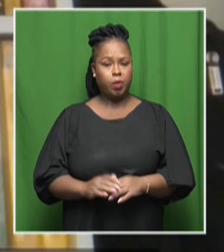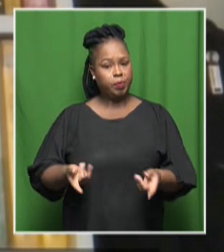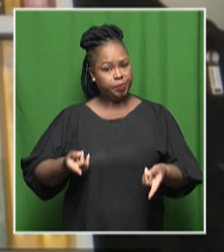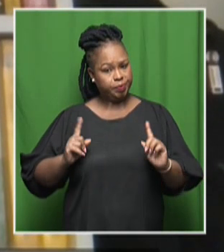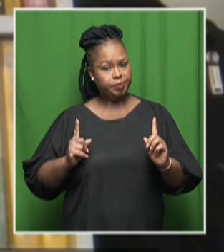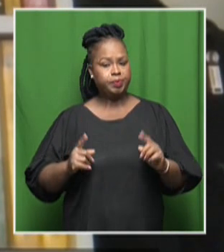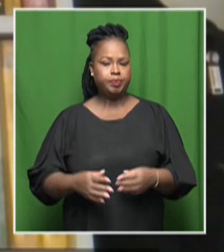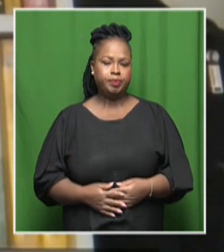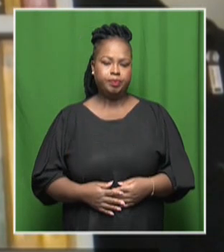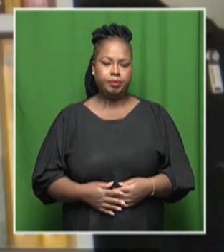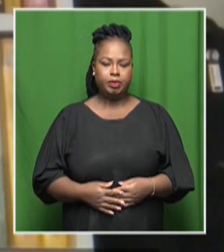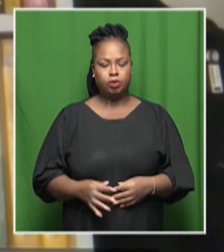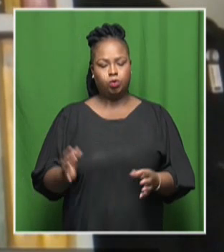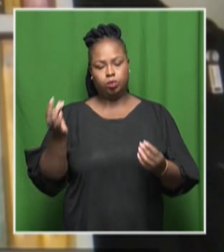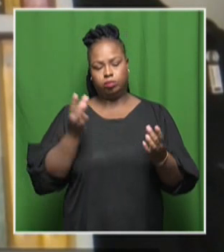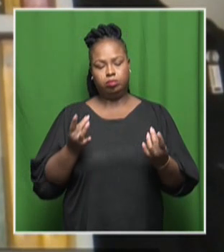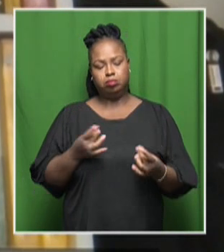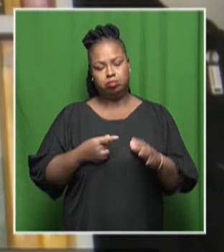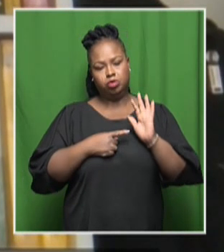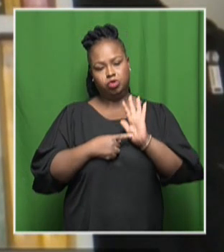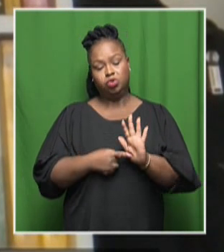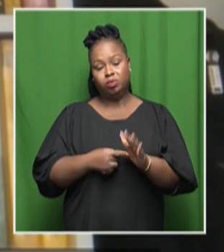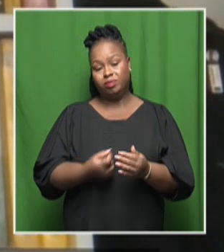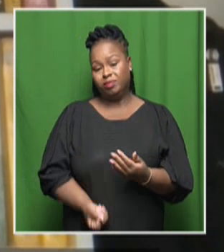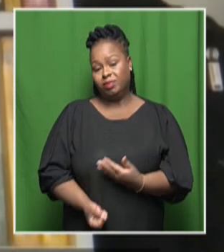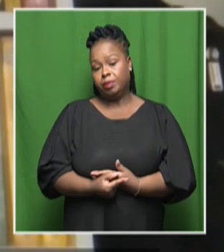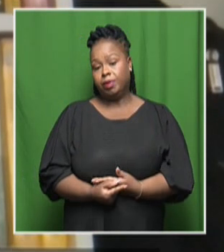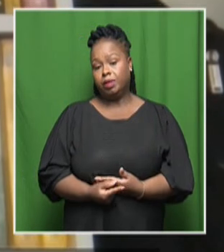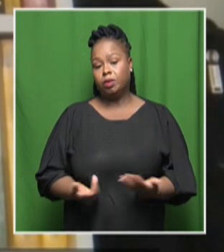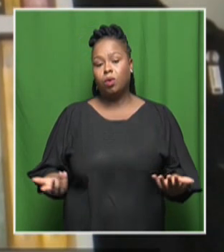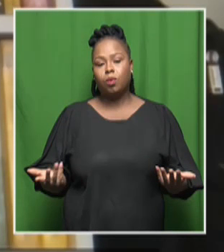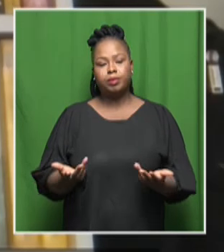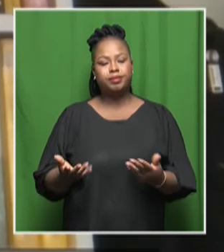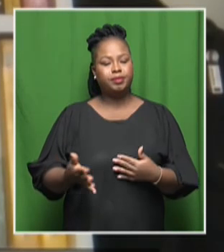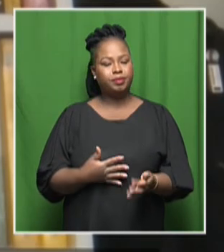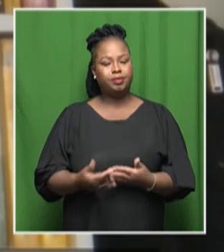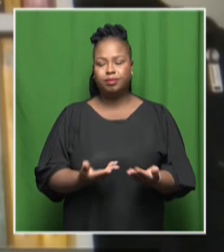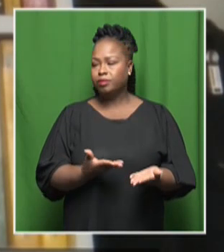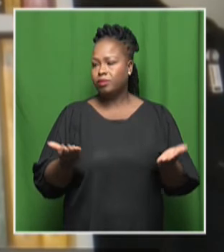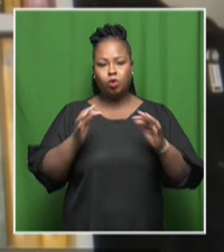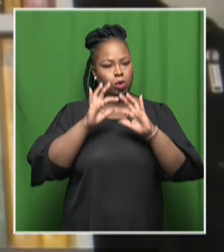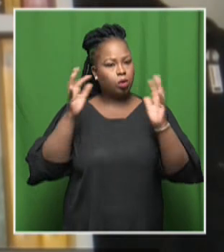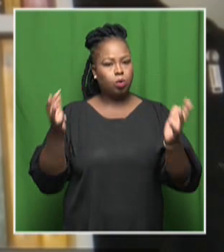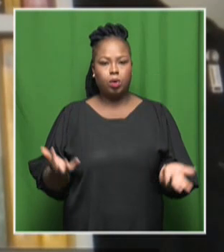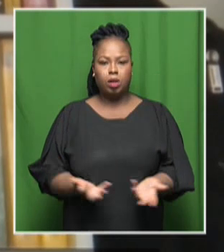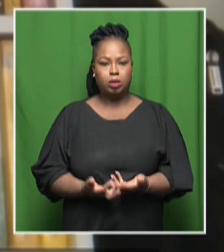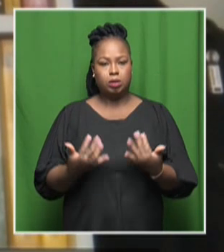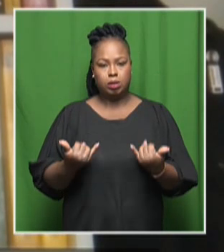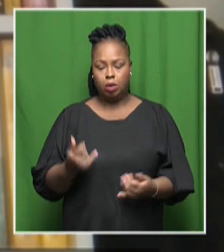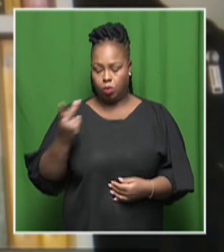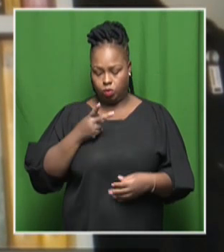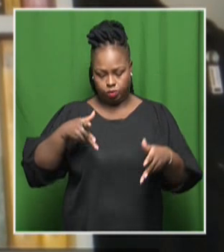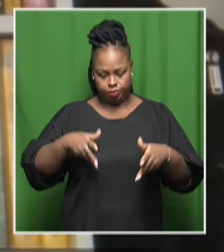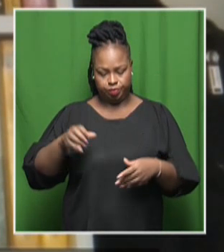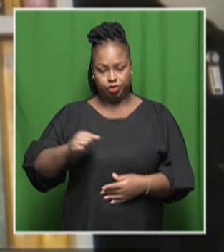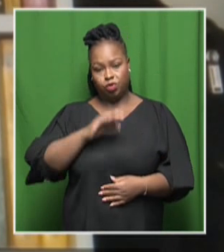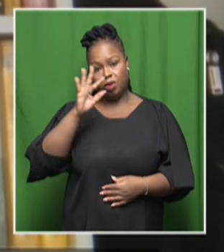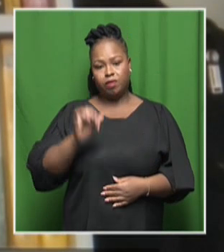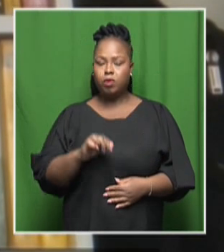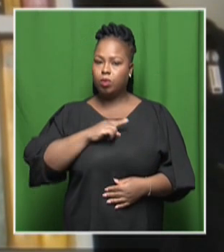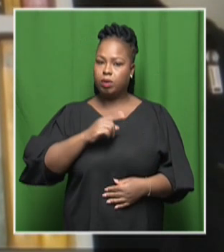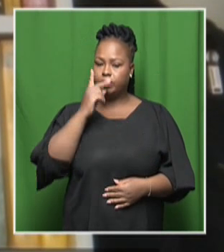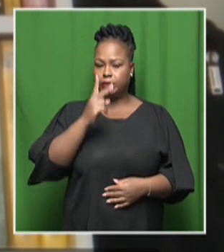severe. Statistics show us that this is happening literally in every part of the world. So also here in South Africa,